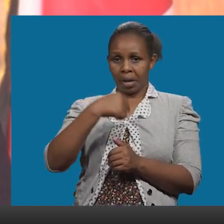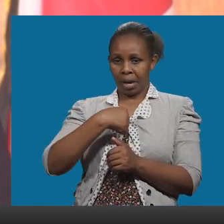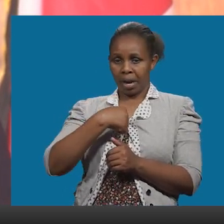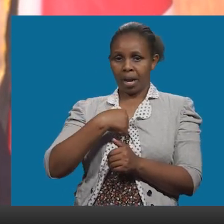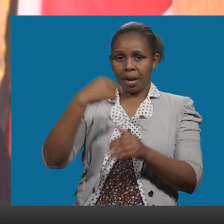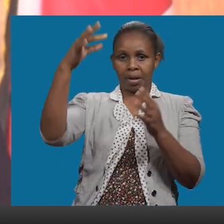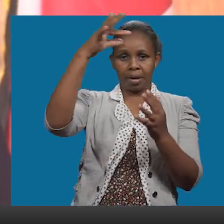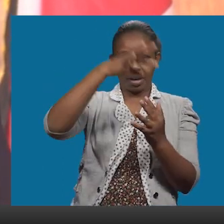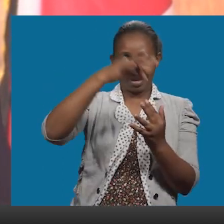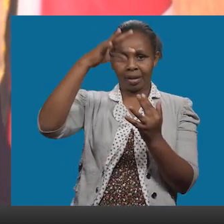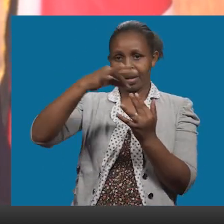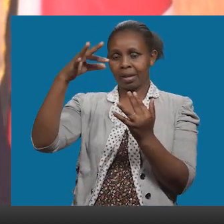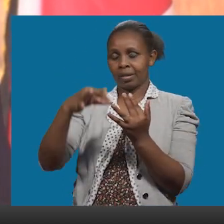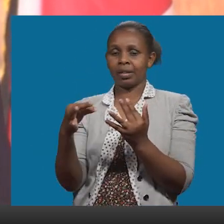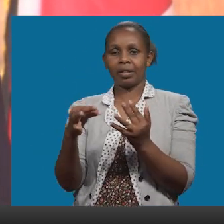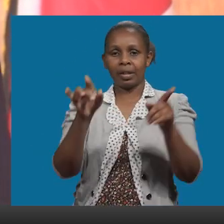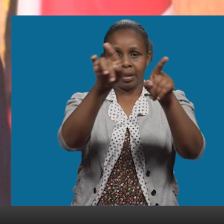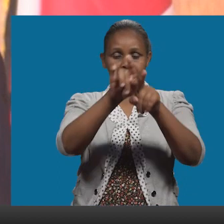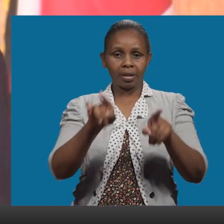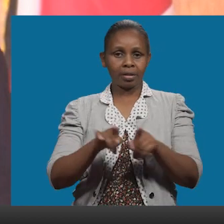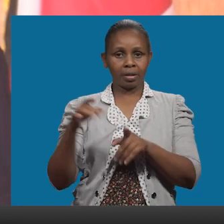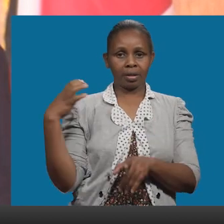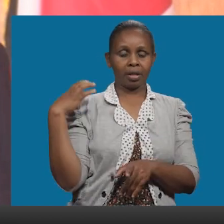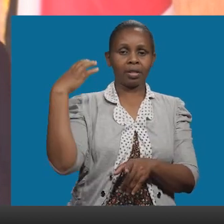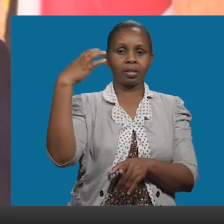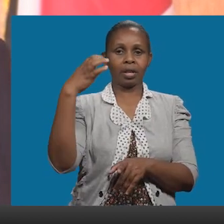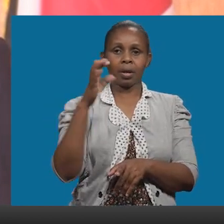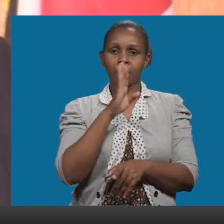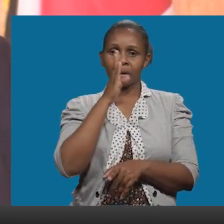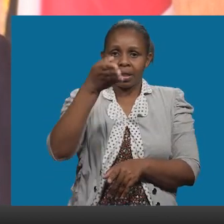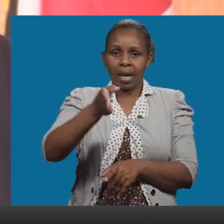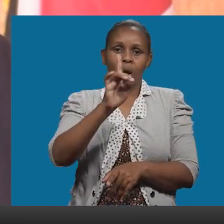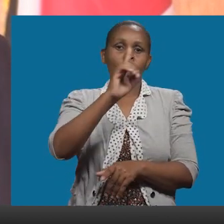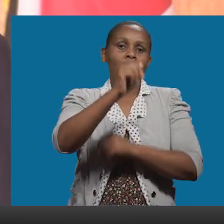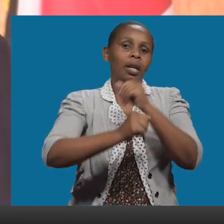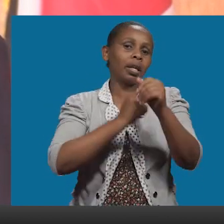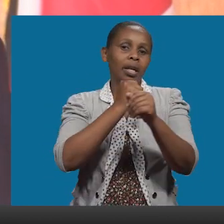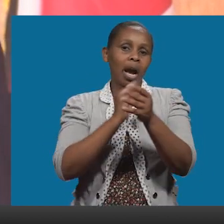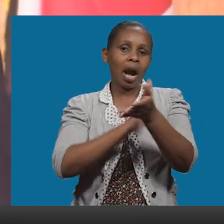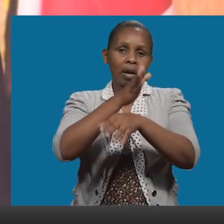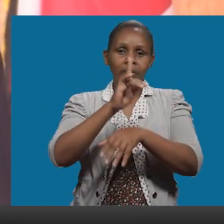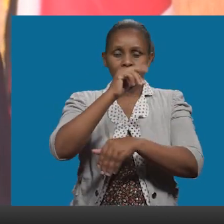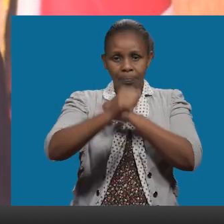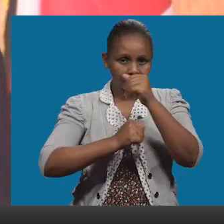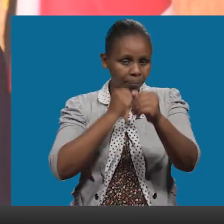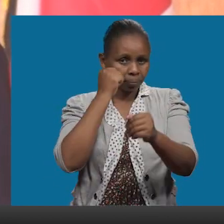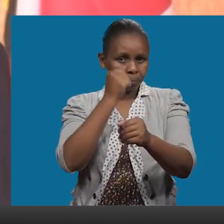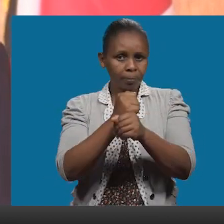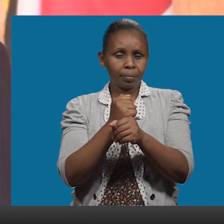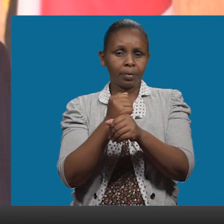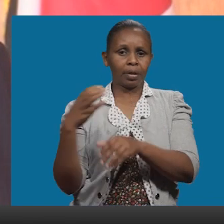I was elected as a chair who will be there for 1 year, and after 1 year,